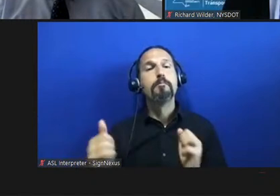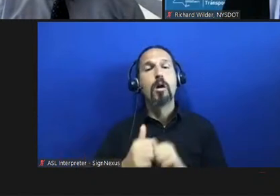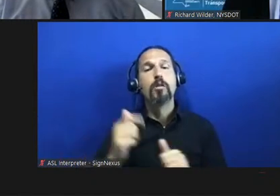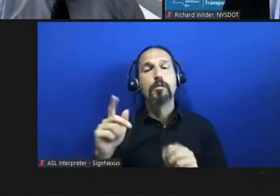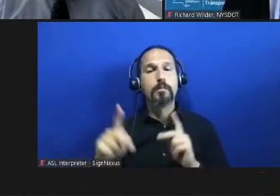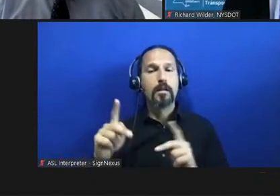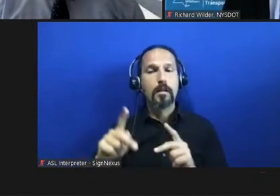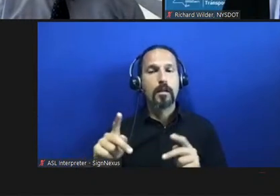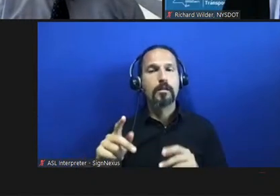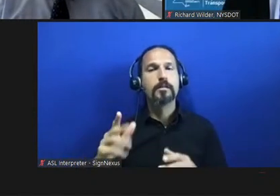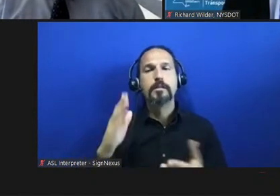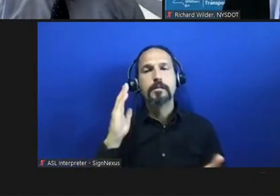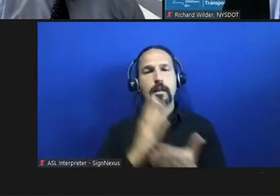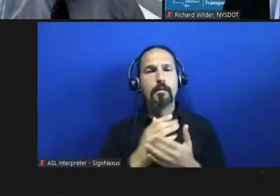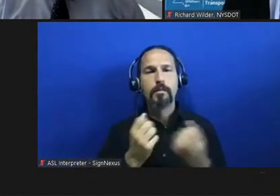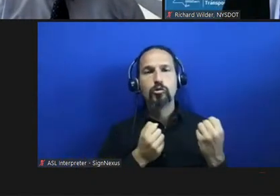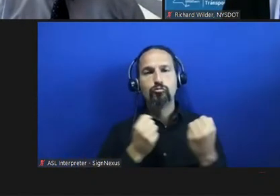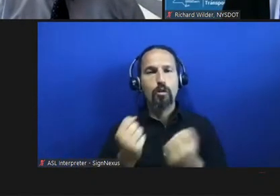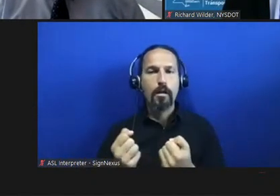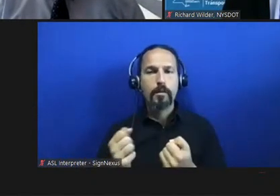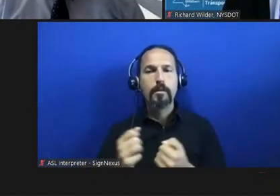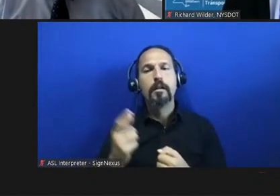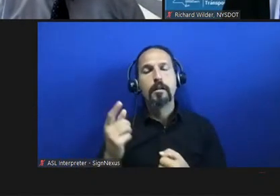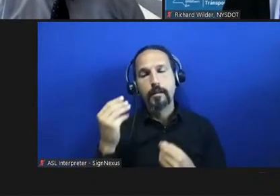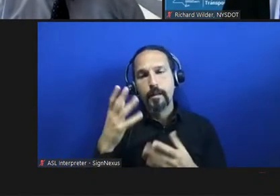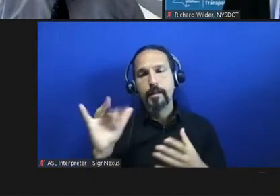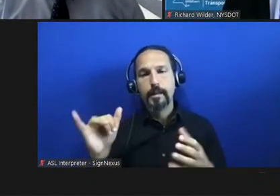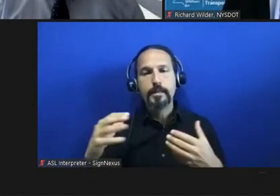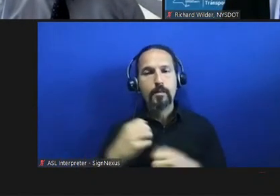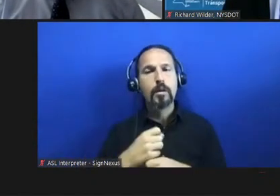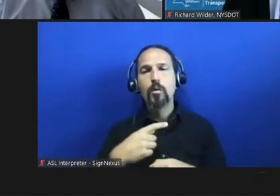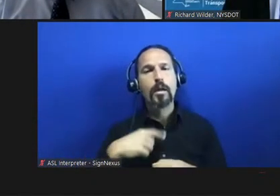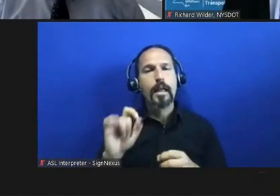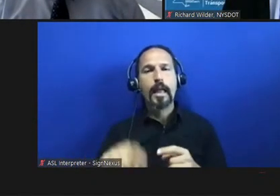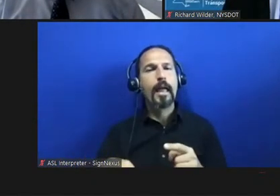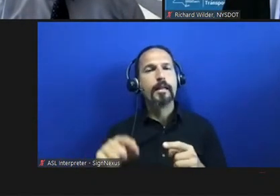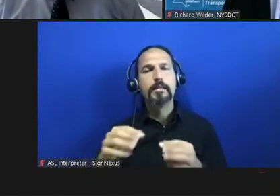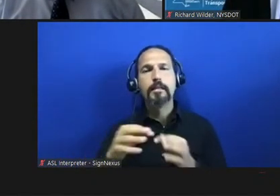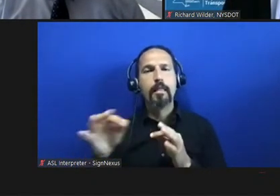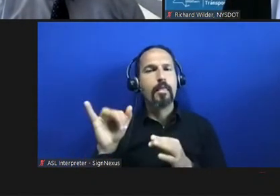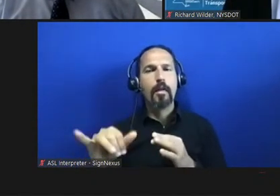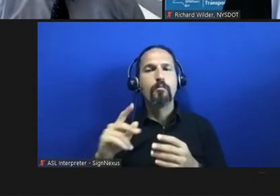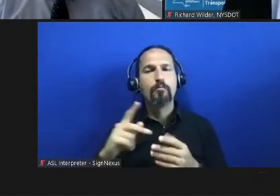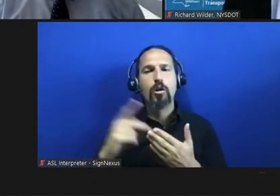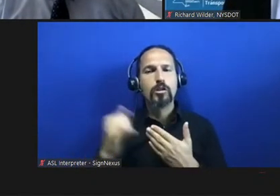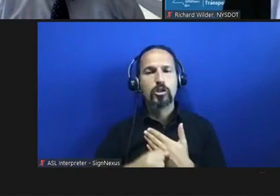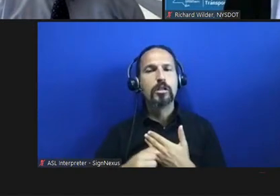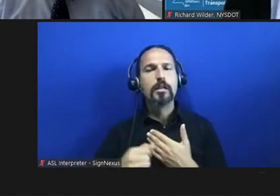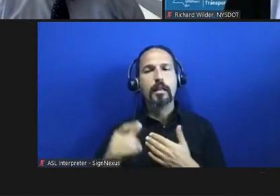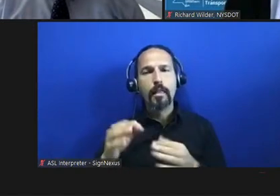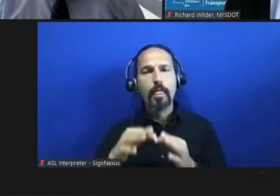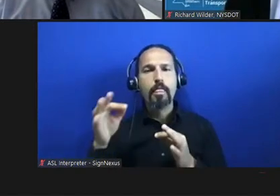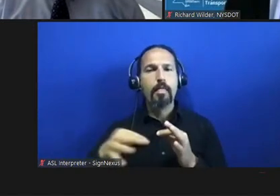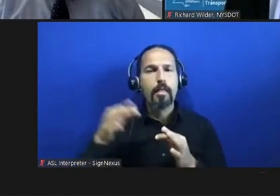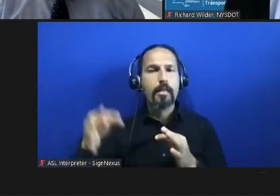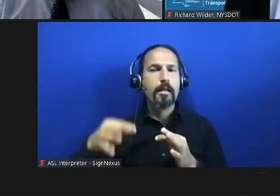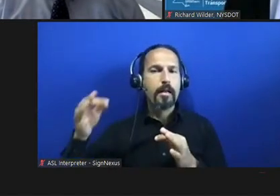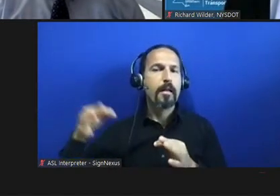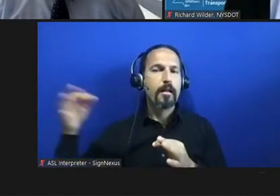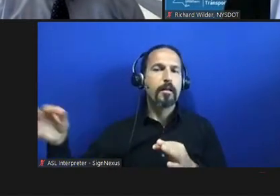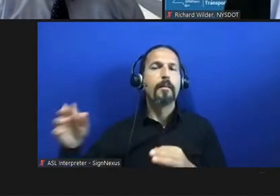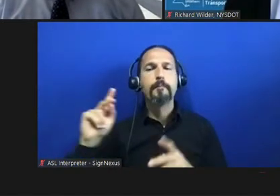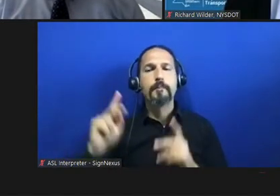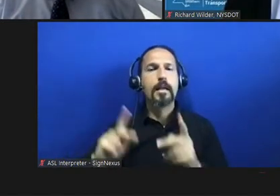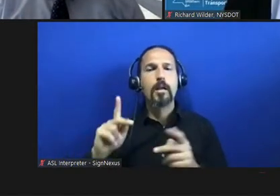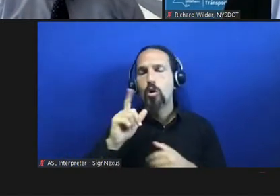people who had gotten out of their cars to summarize I don't think we can delay this project any longer it's been delayed again and again and in the meanwhile